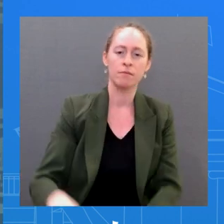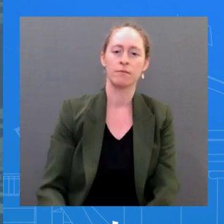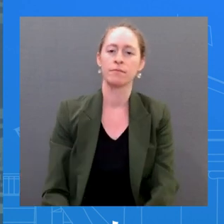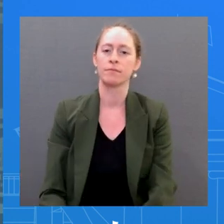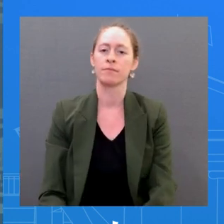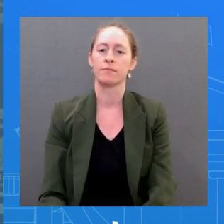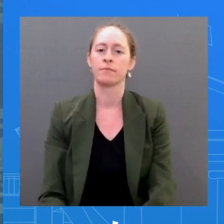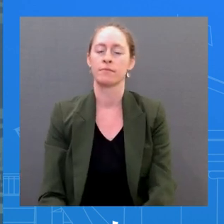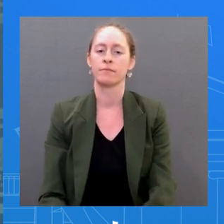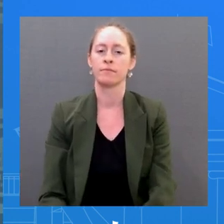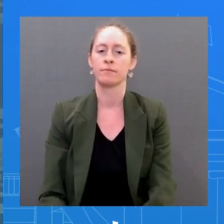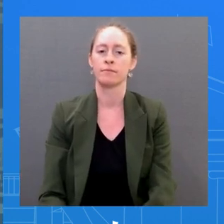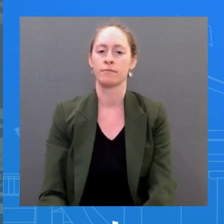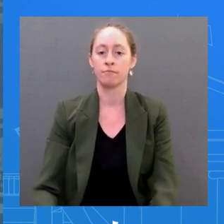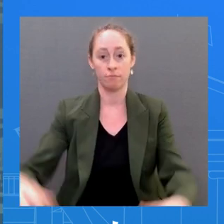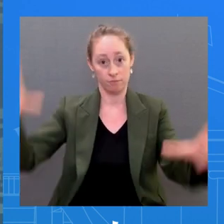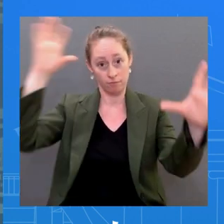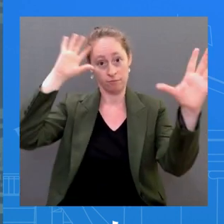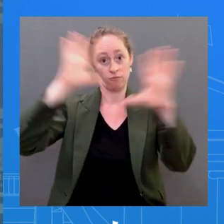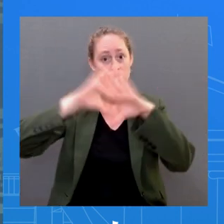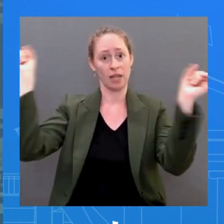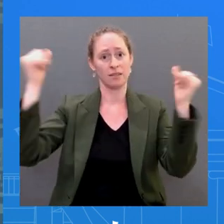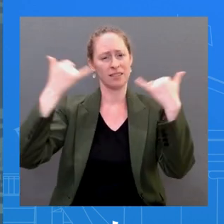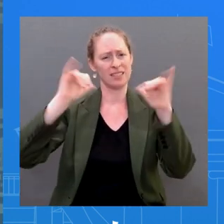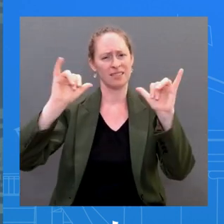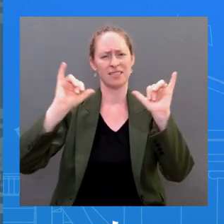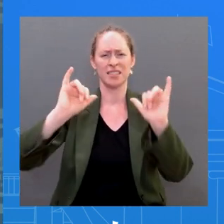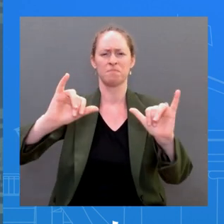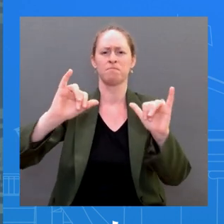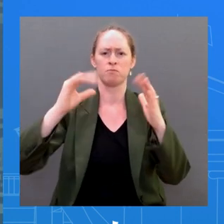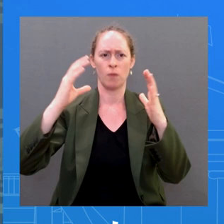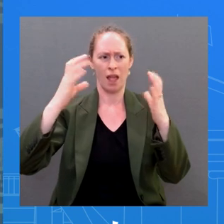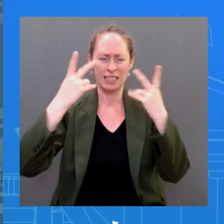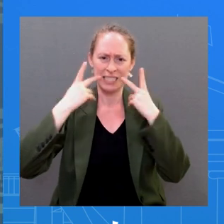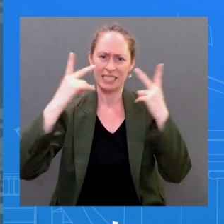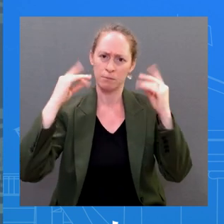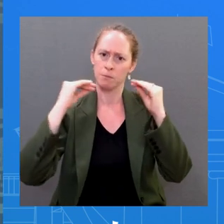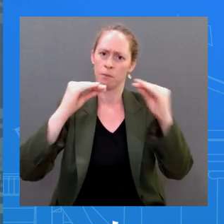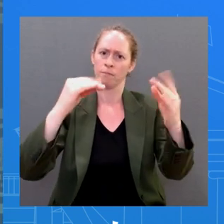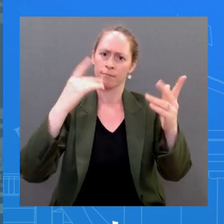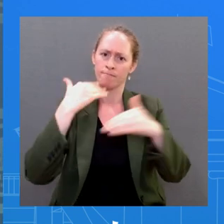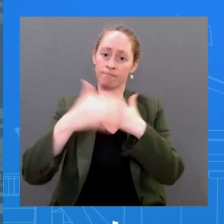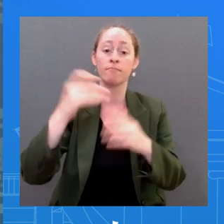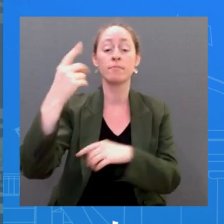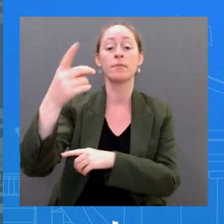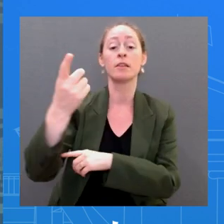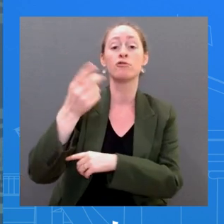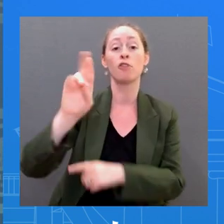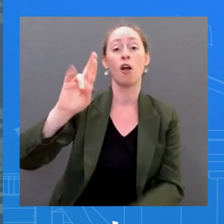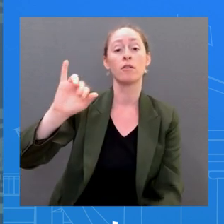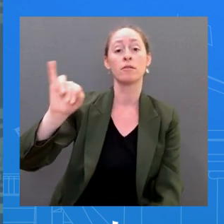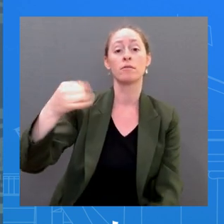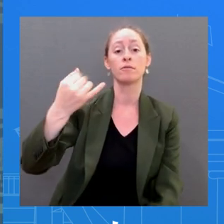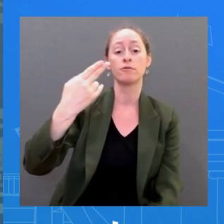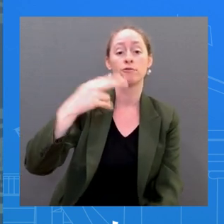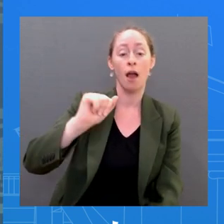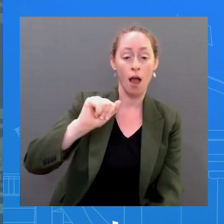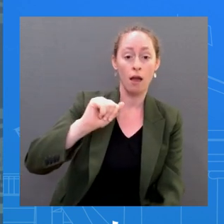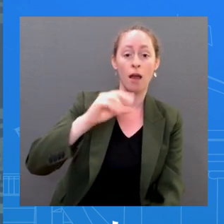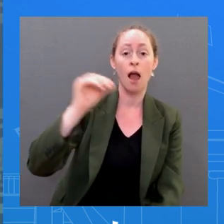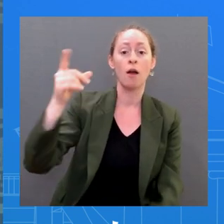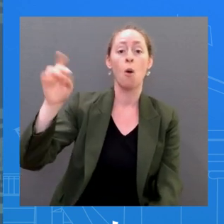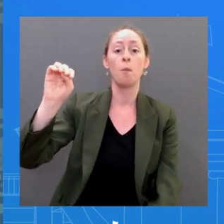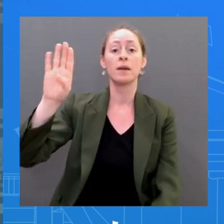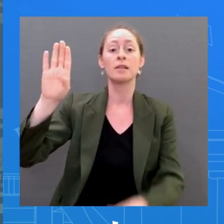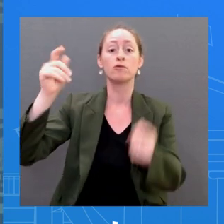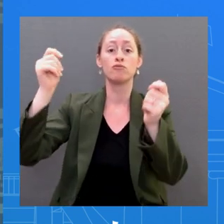committed to getting it done. And so Dr. Jha and OMB director have been on the Hill having those meetings. So, you know, the